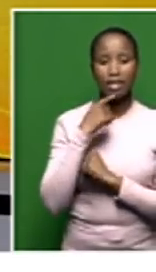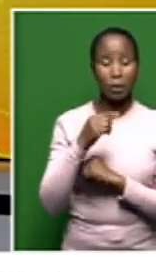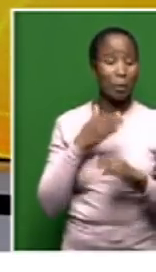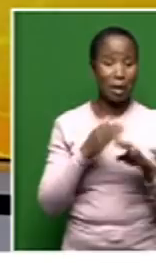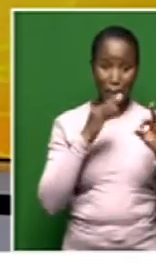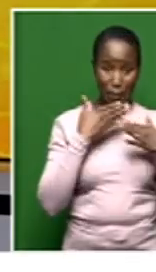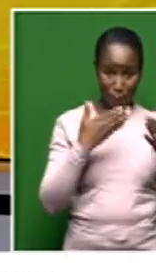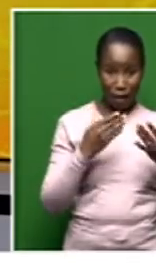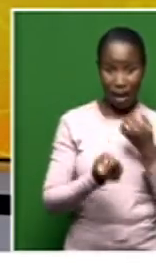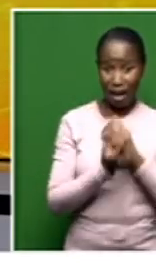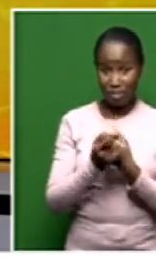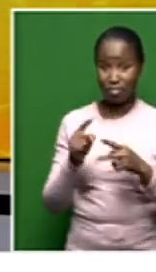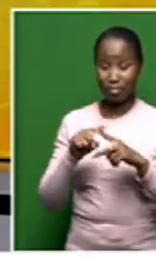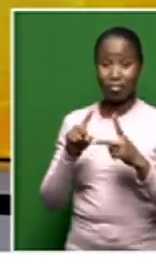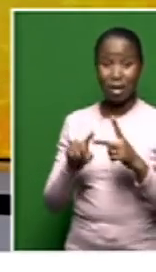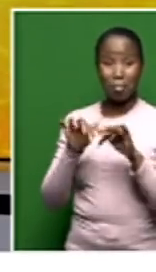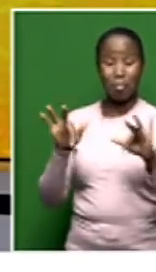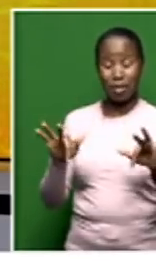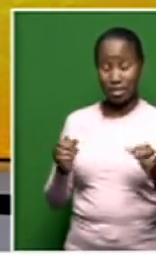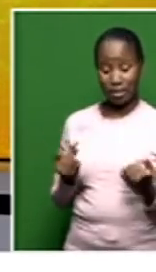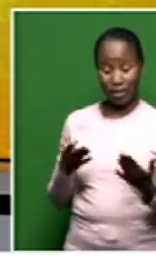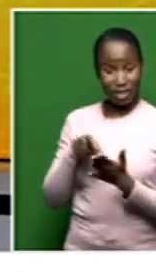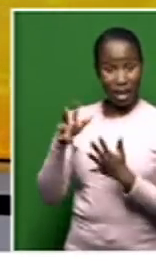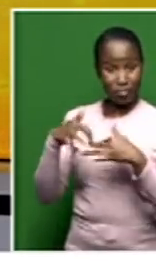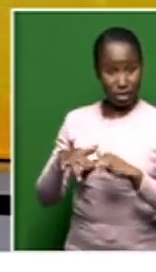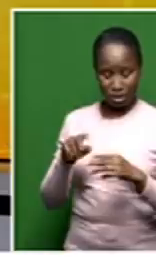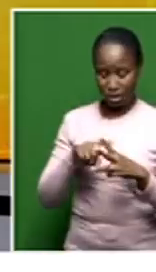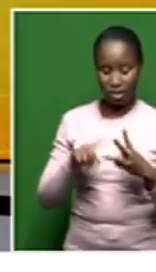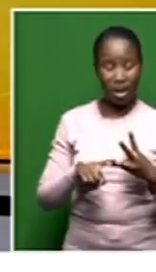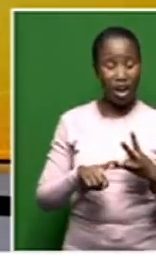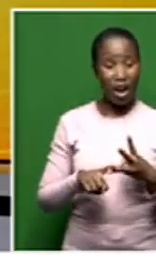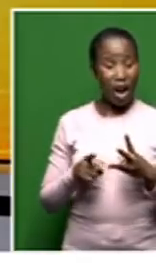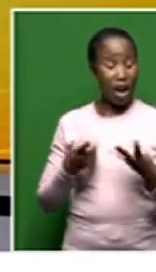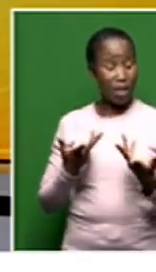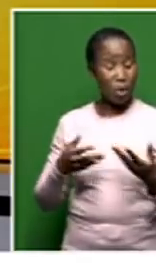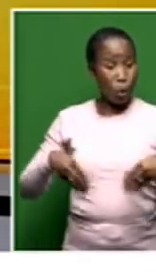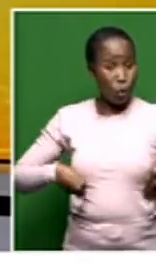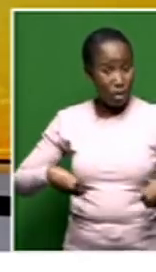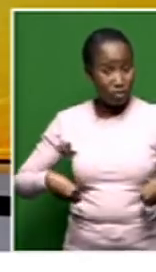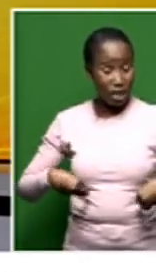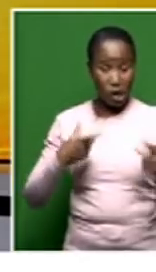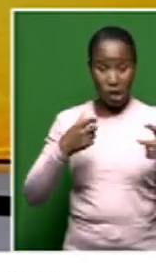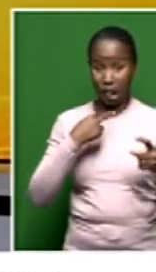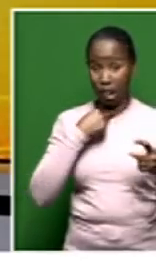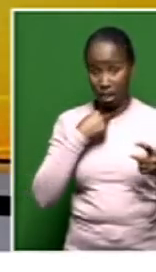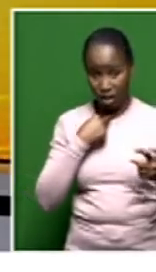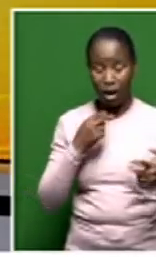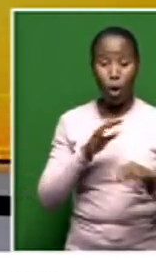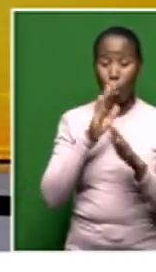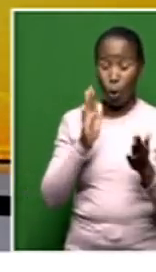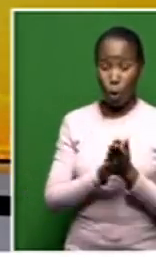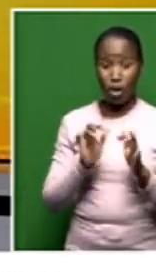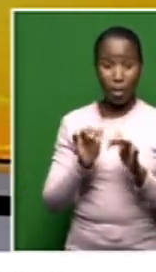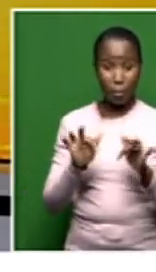government, the collapse of public service delivery, uncontrolled corruption, are all factors that have undermined the